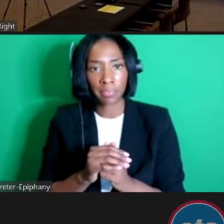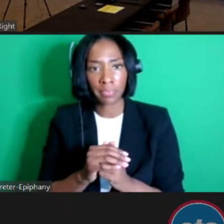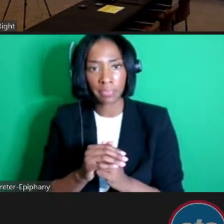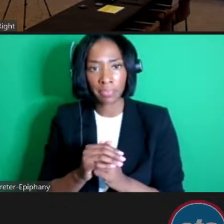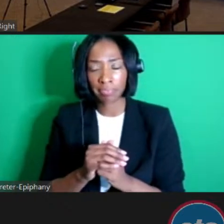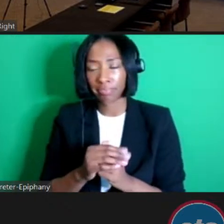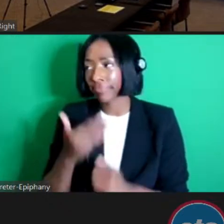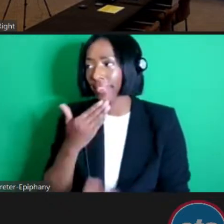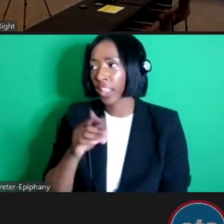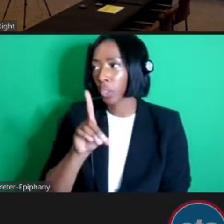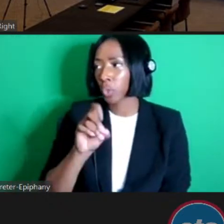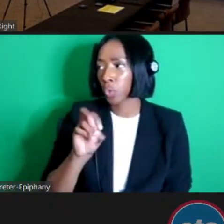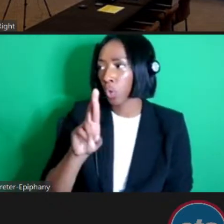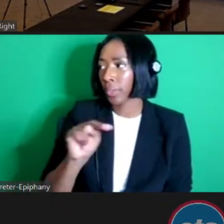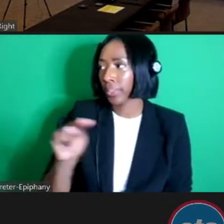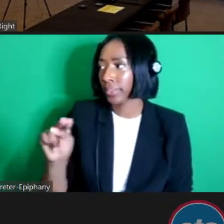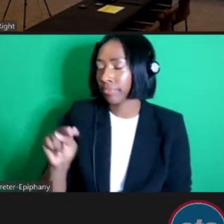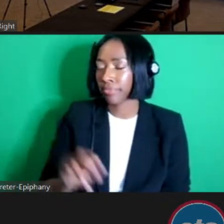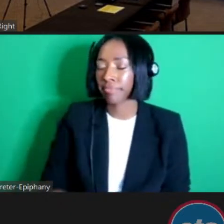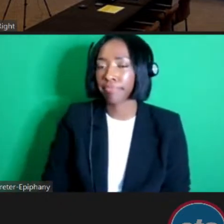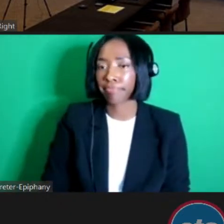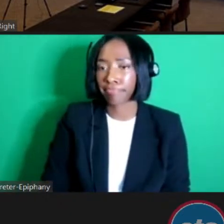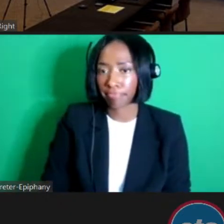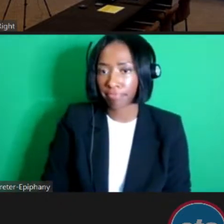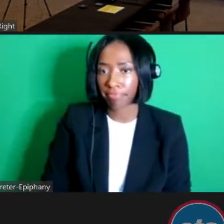Thank you, Doreen.